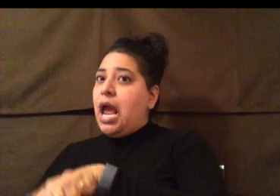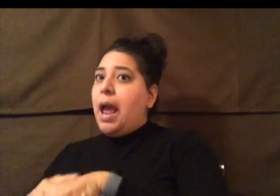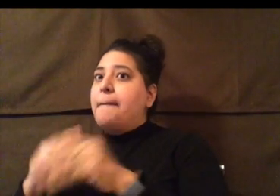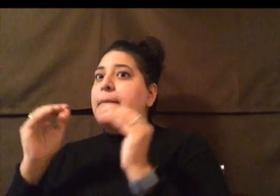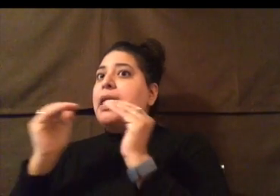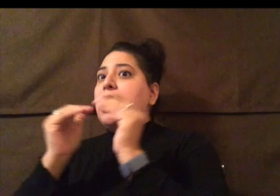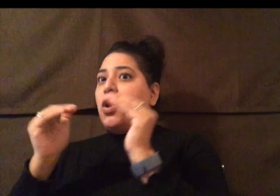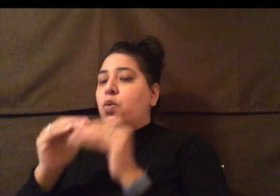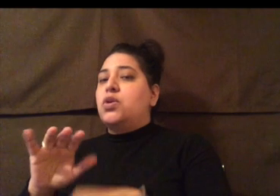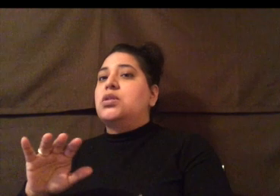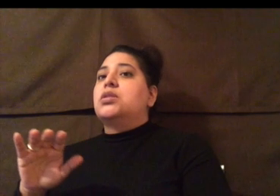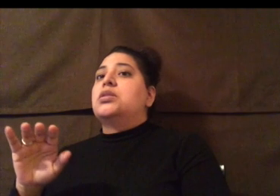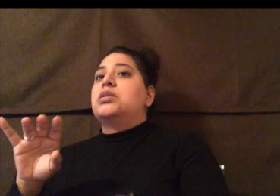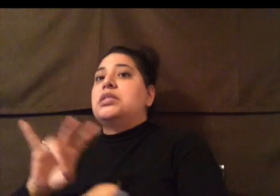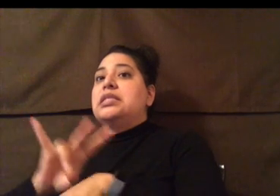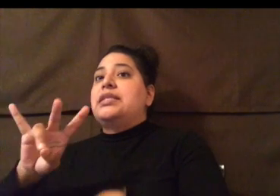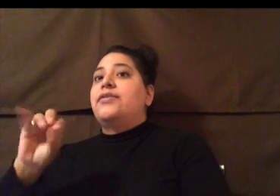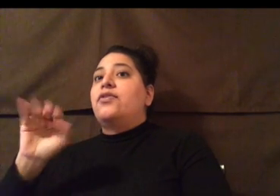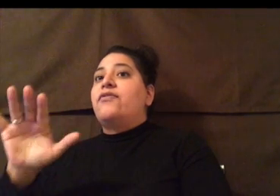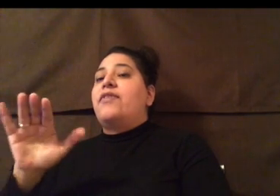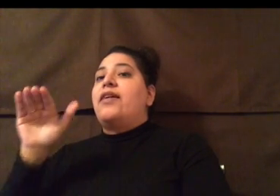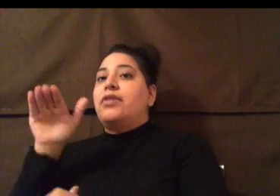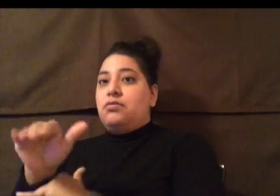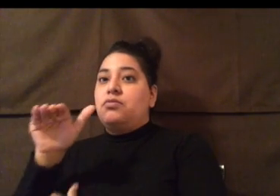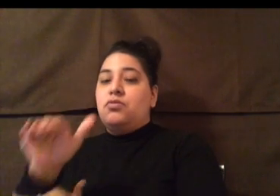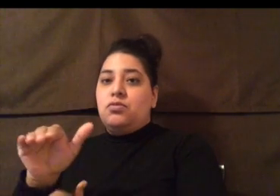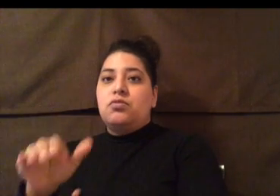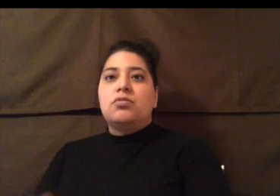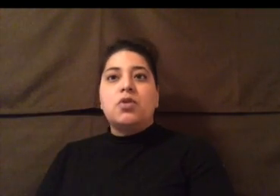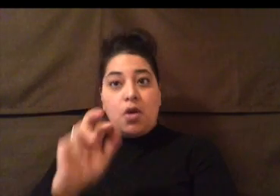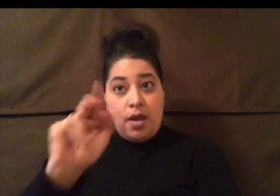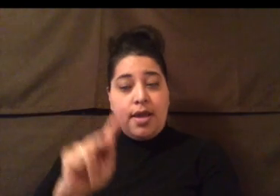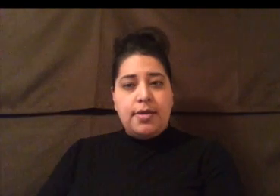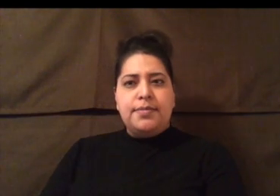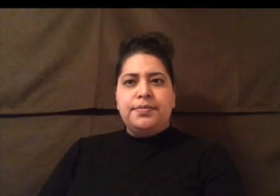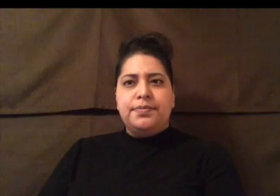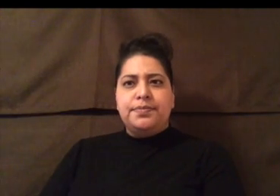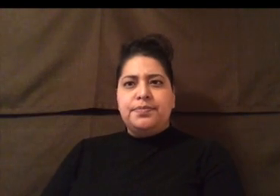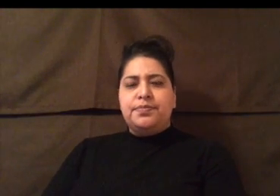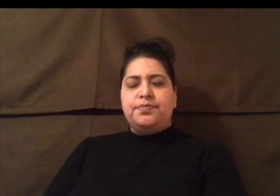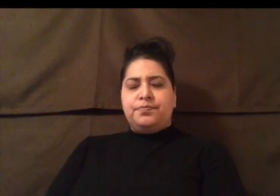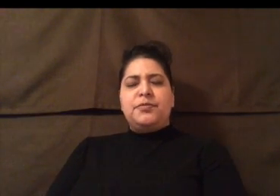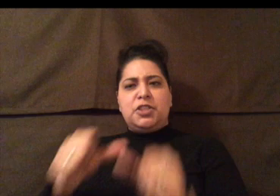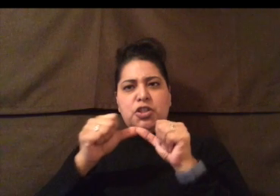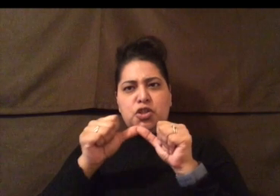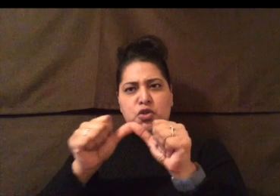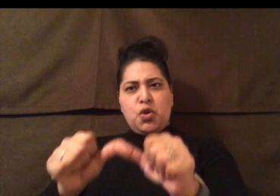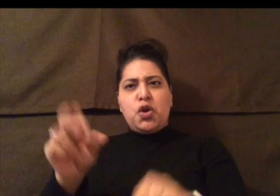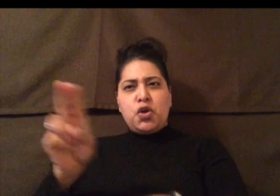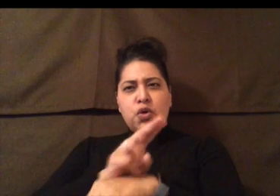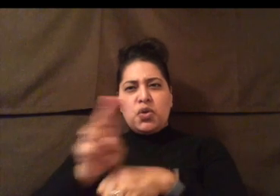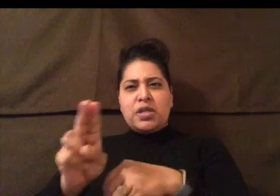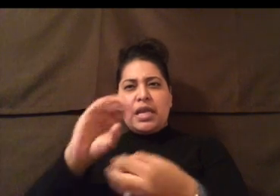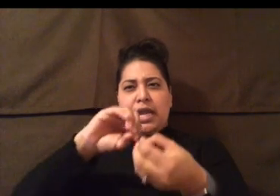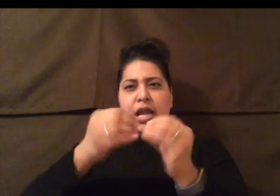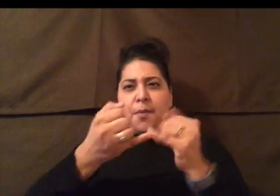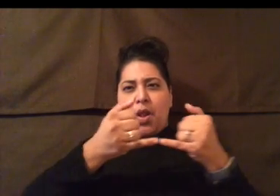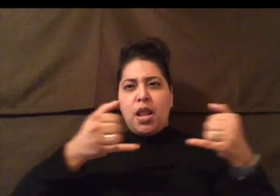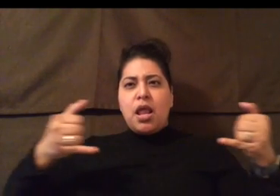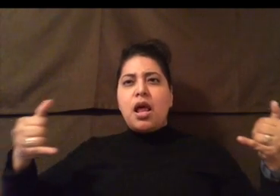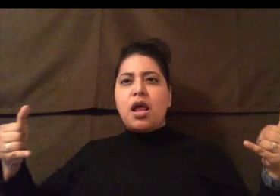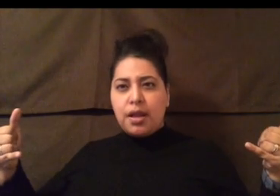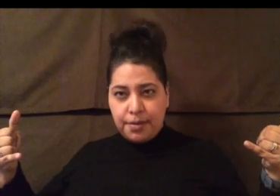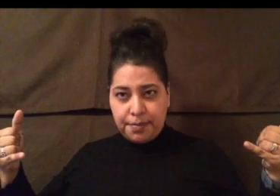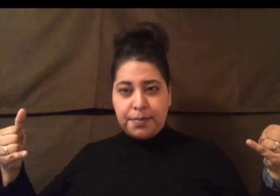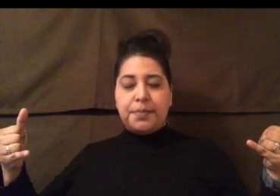p.m. I know I'm going to have to add some amount of time to get to my end time